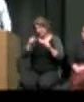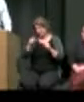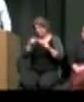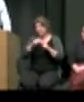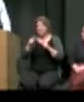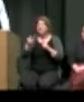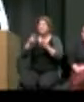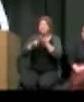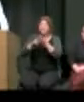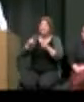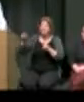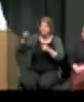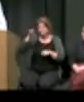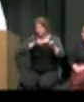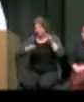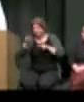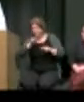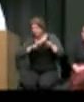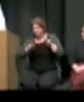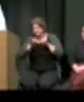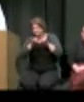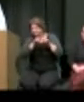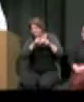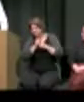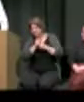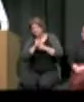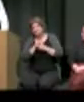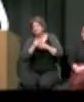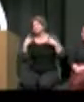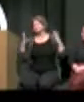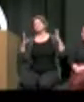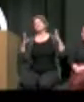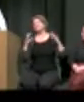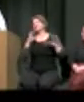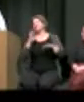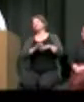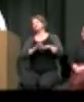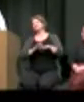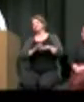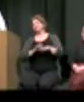couple local contractors to take a look at it. They wanted absolutely nothing to do with it.